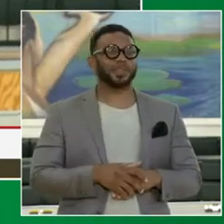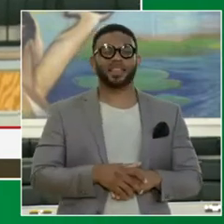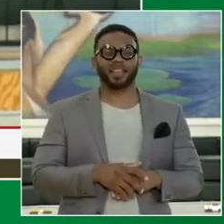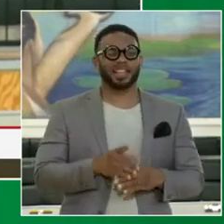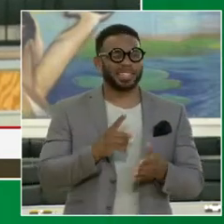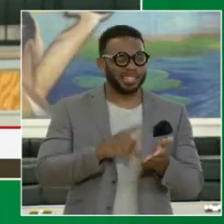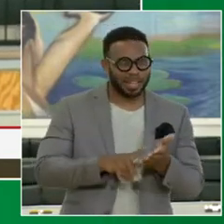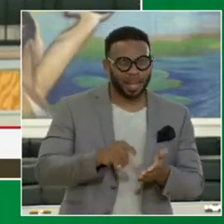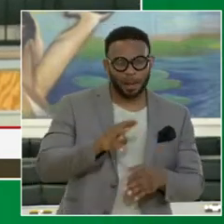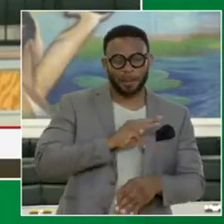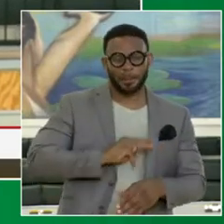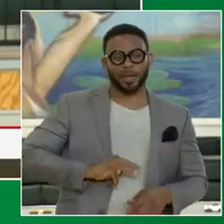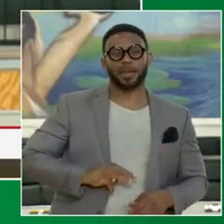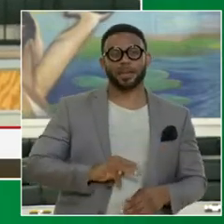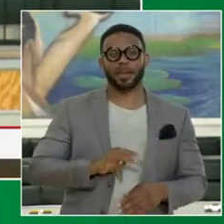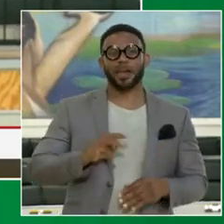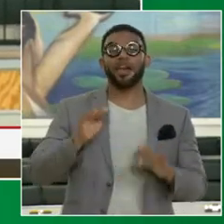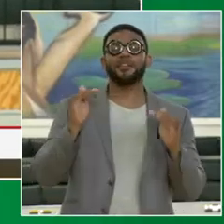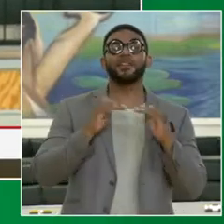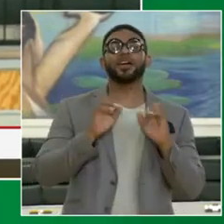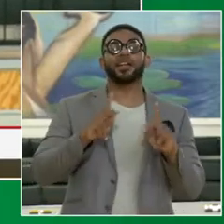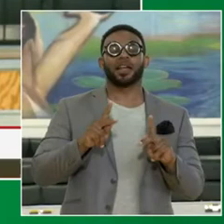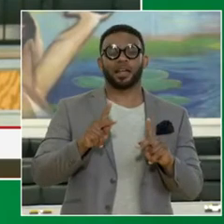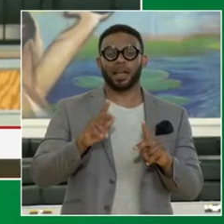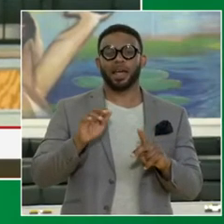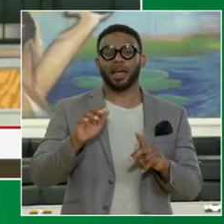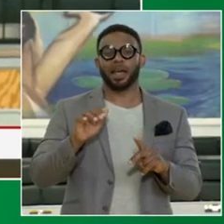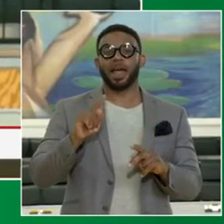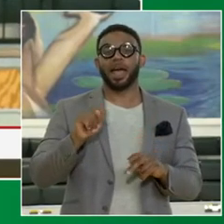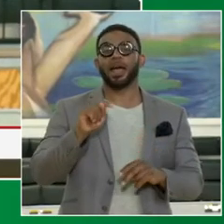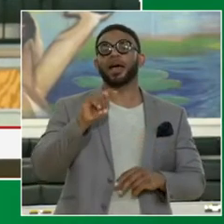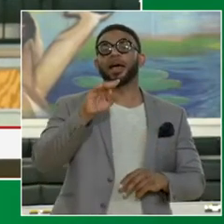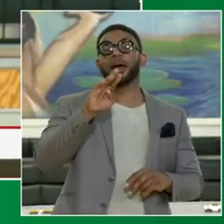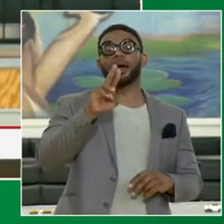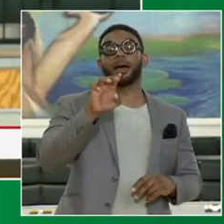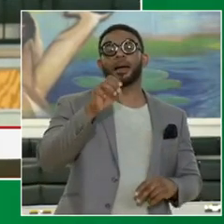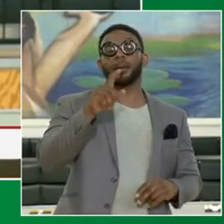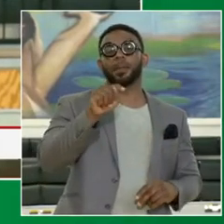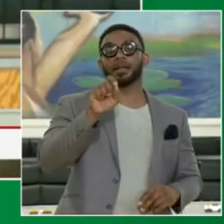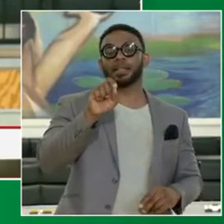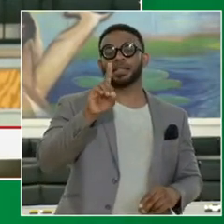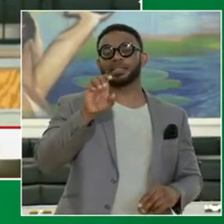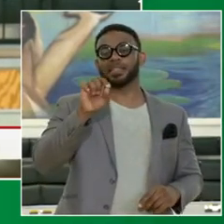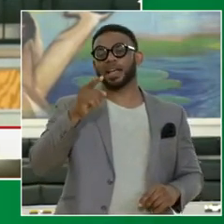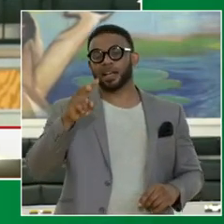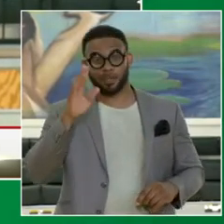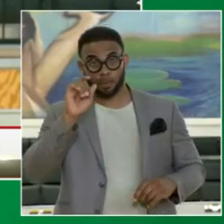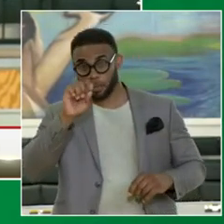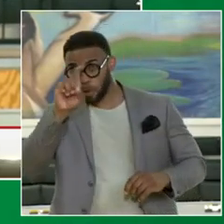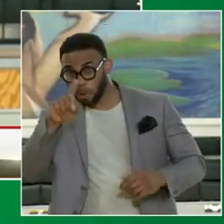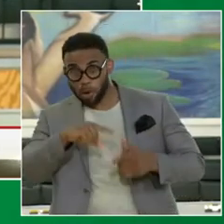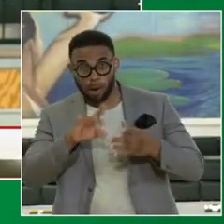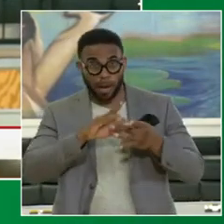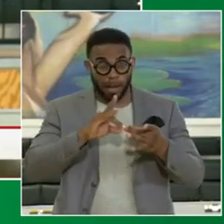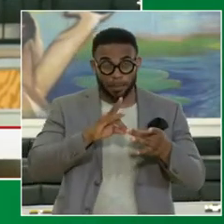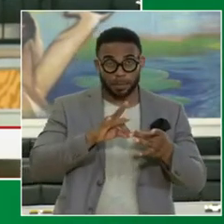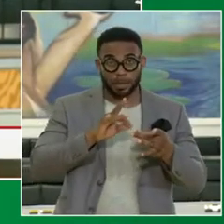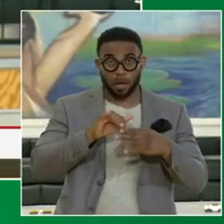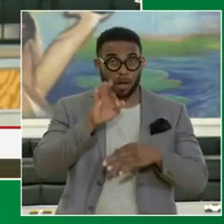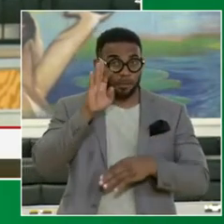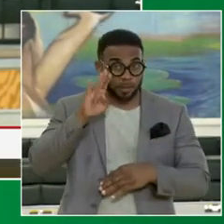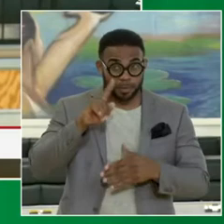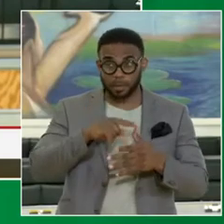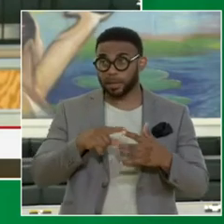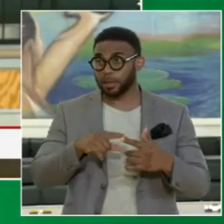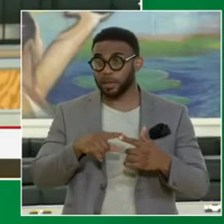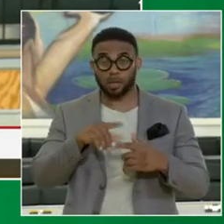check out Mayor Bowser's Fair Shot budget at budget.dc.gov. And if you put a question or a comment in the chat today on Facebook